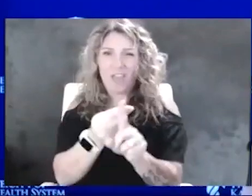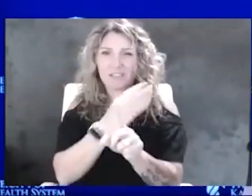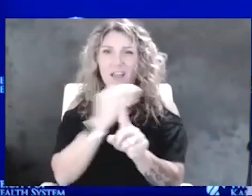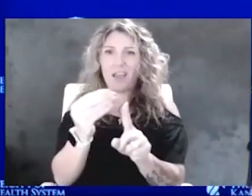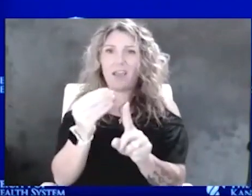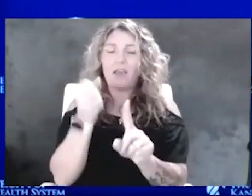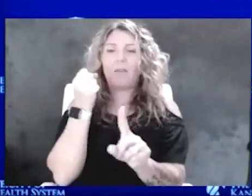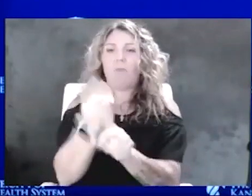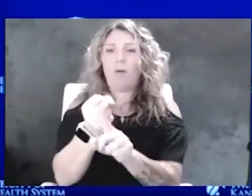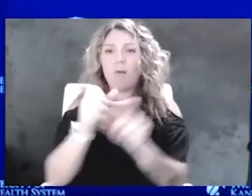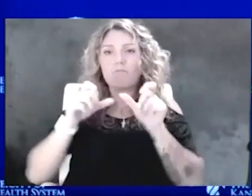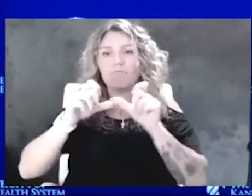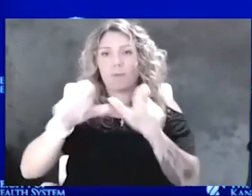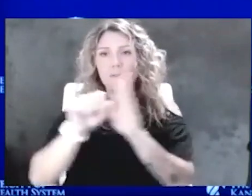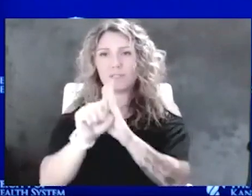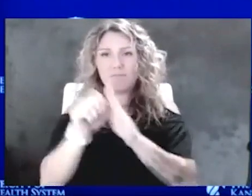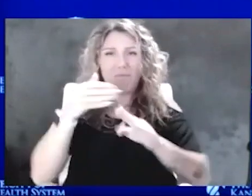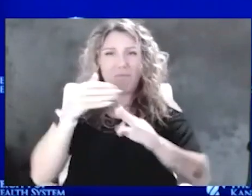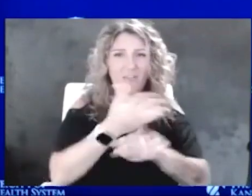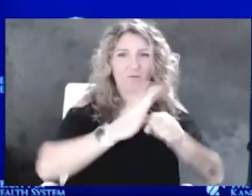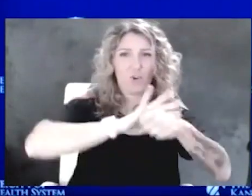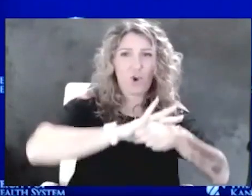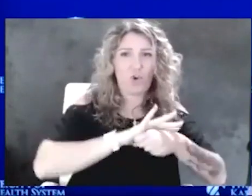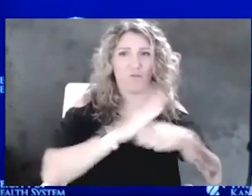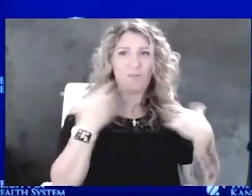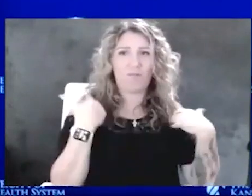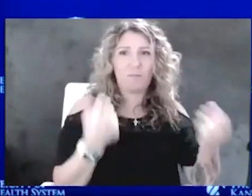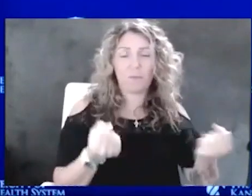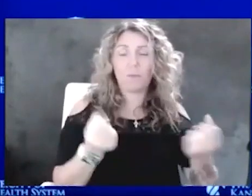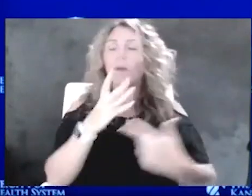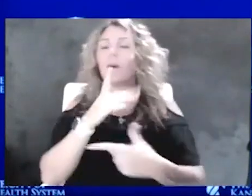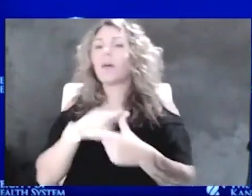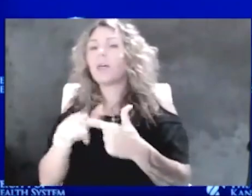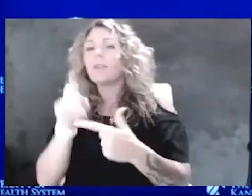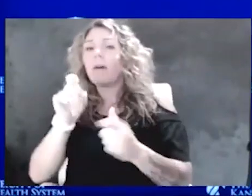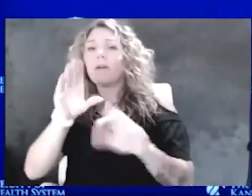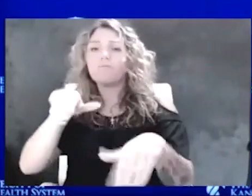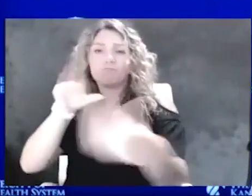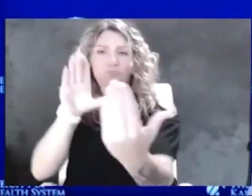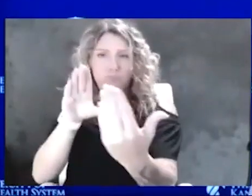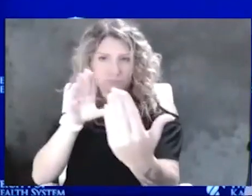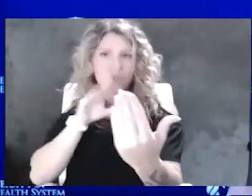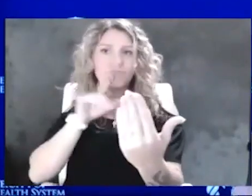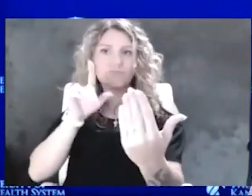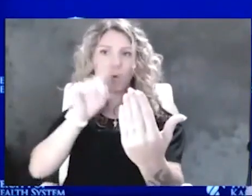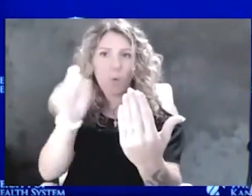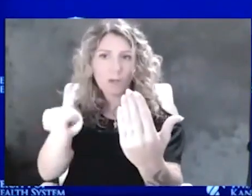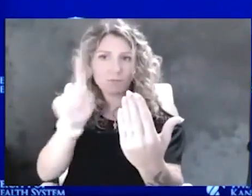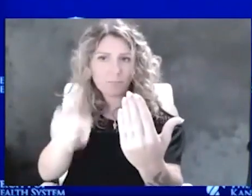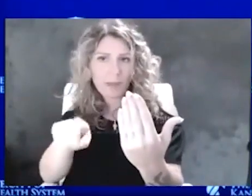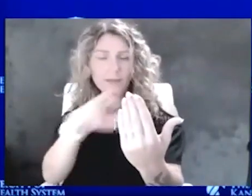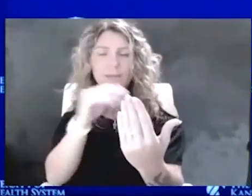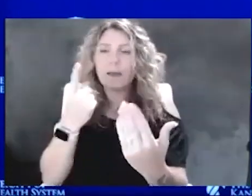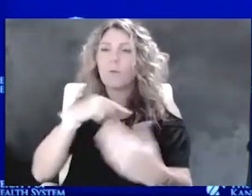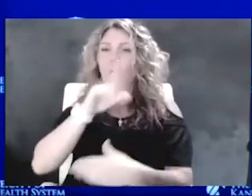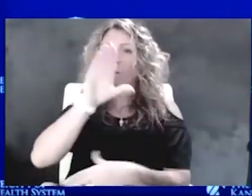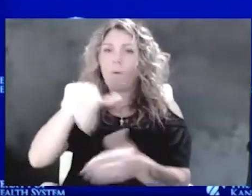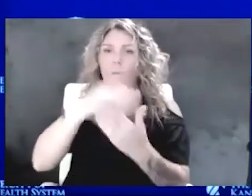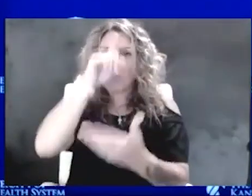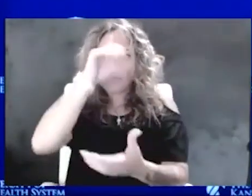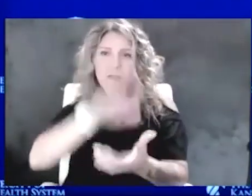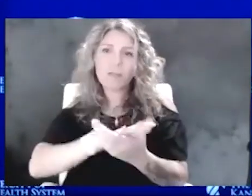that question needs to be addressed specifically. But I think we're all believing that it will be less overall.